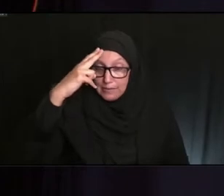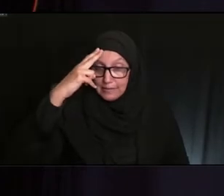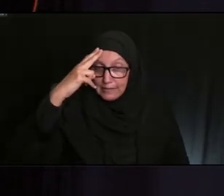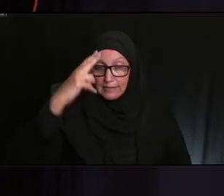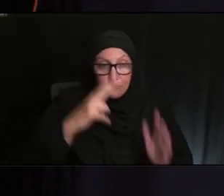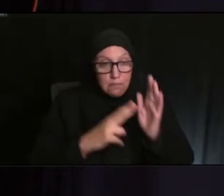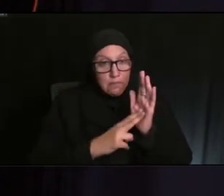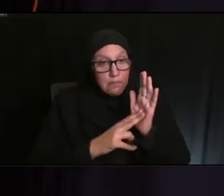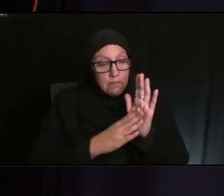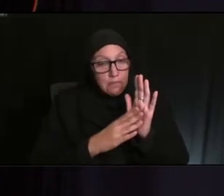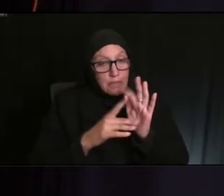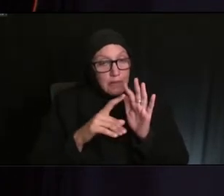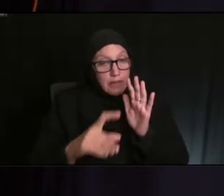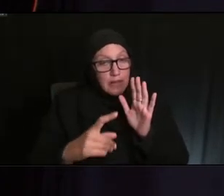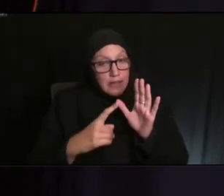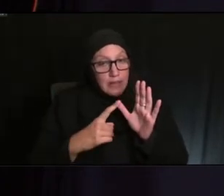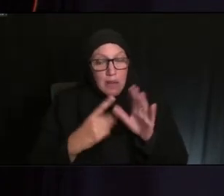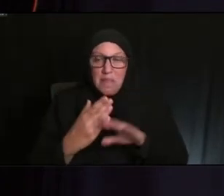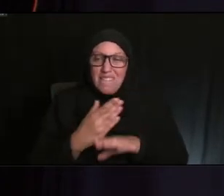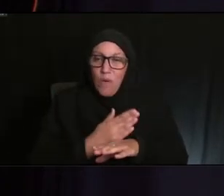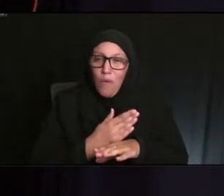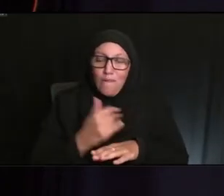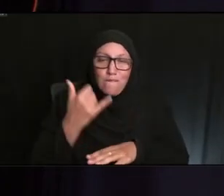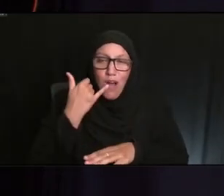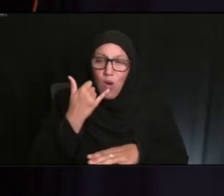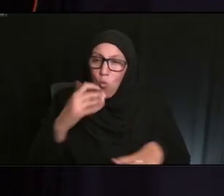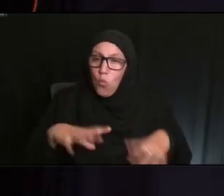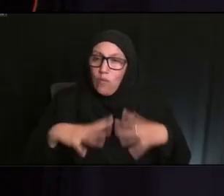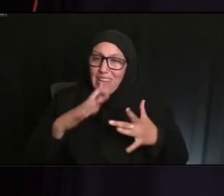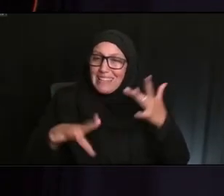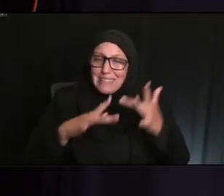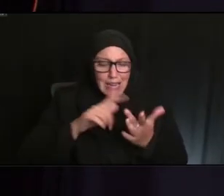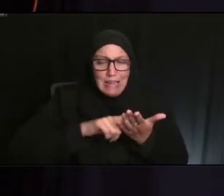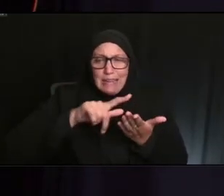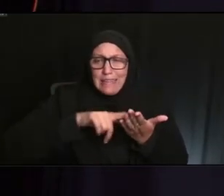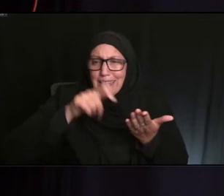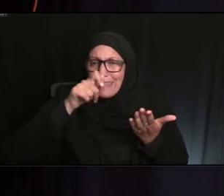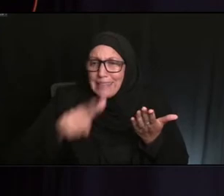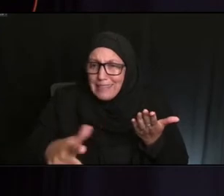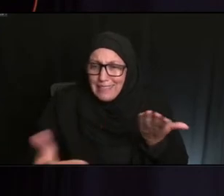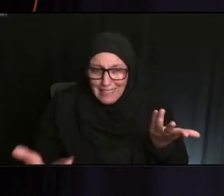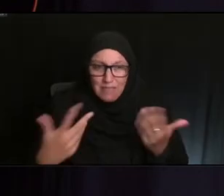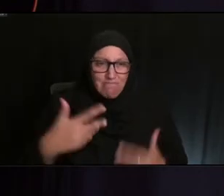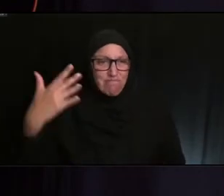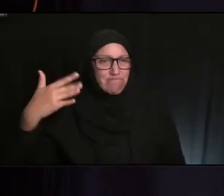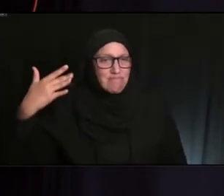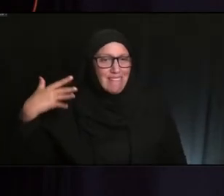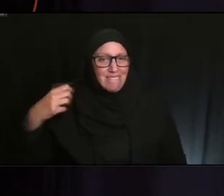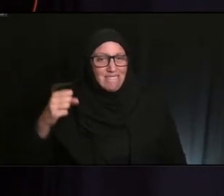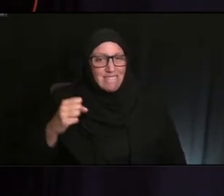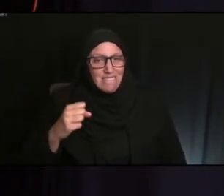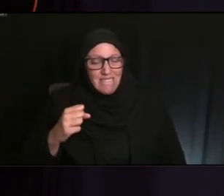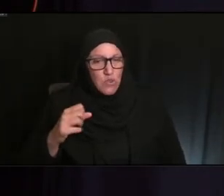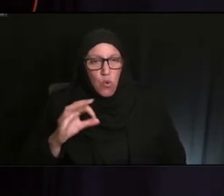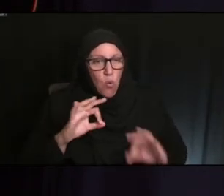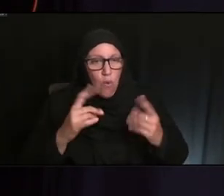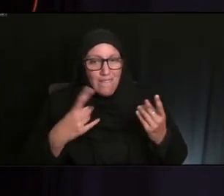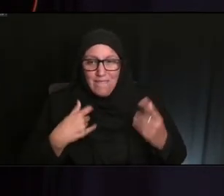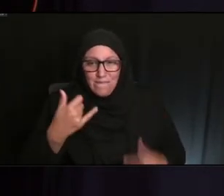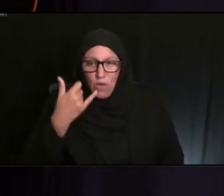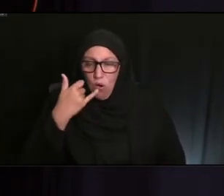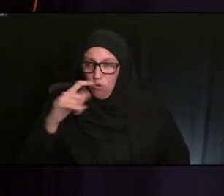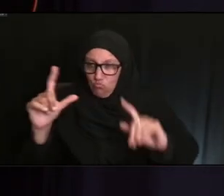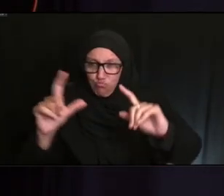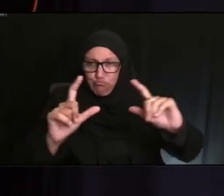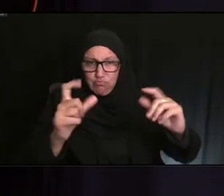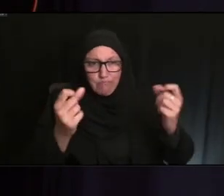days before we had smartphones. Back in the days where we were walking around Saudi Arabia and no one had a phone.